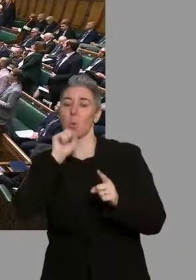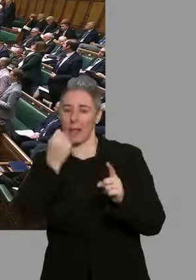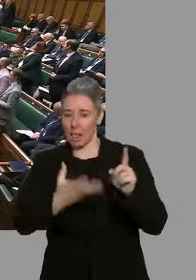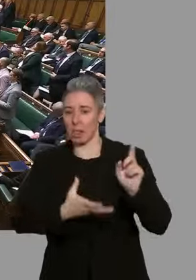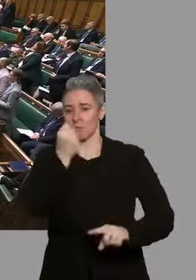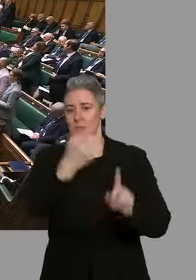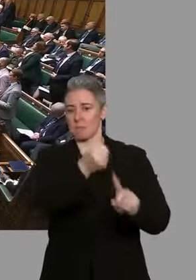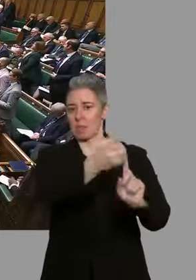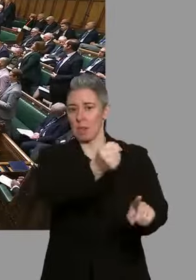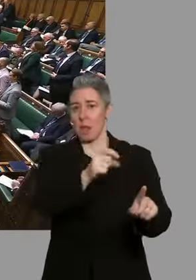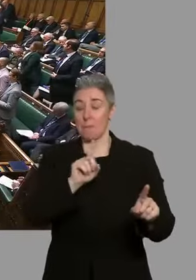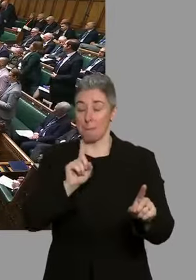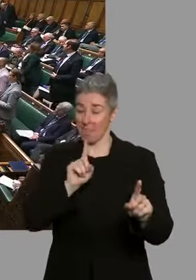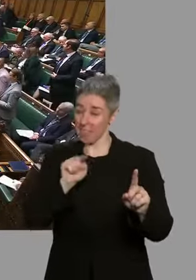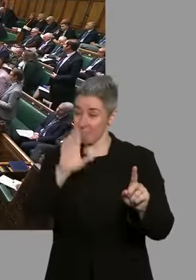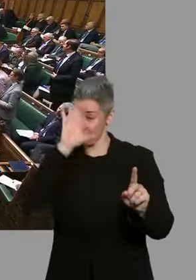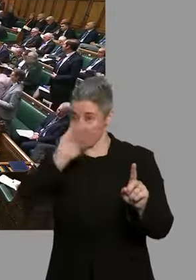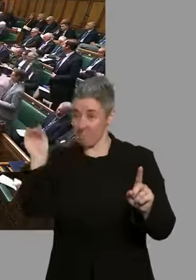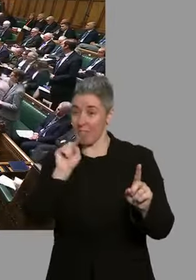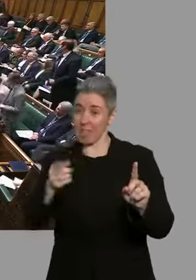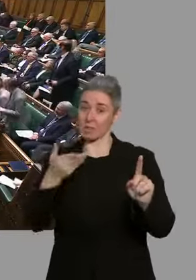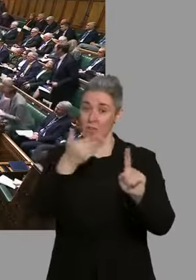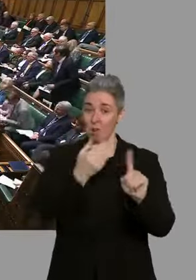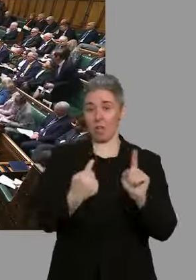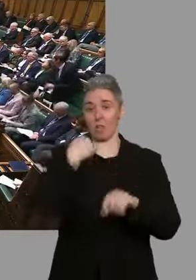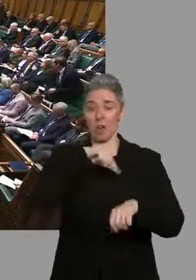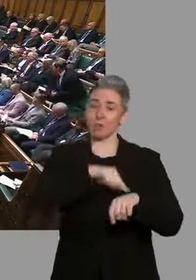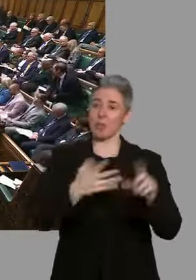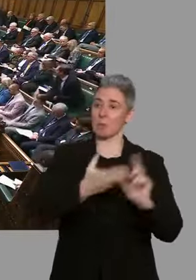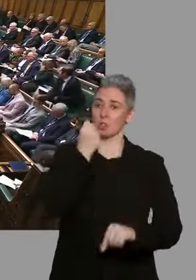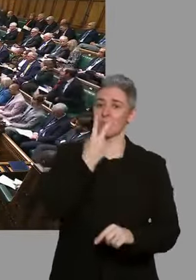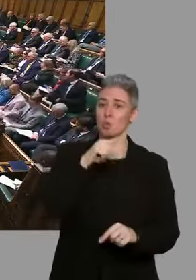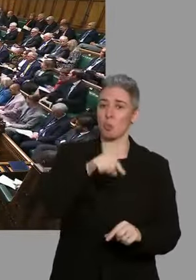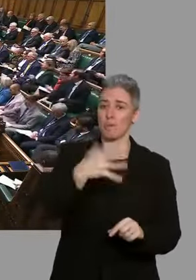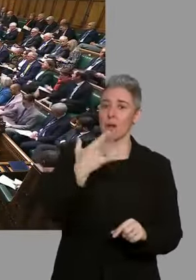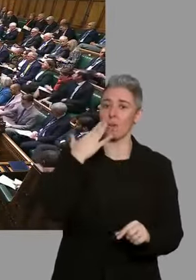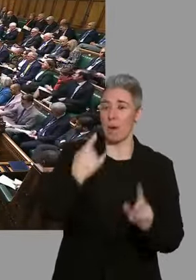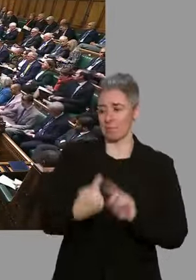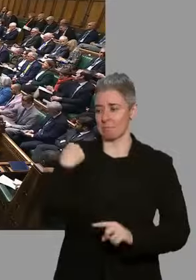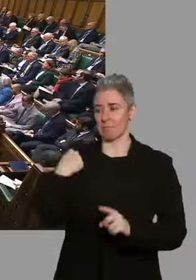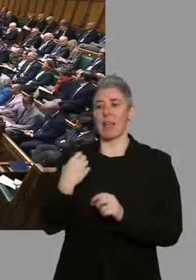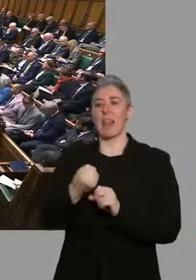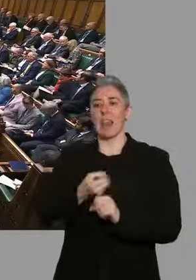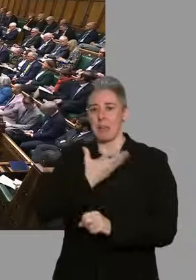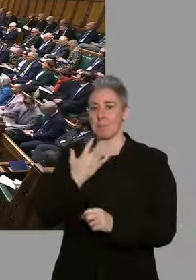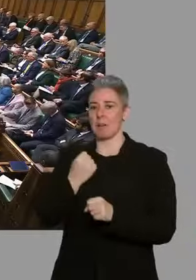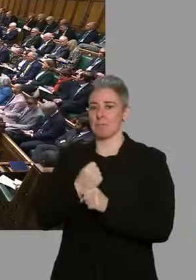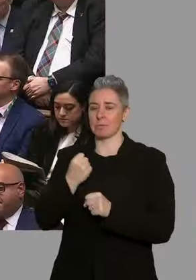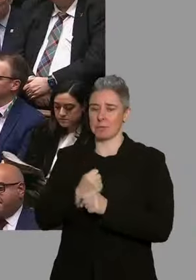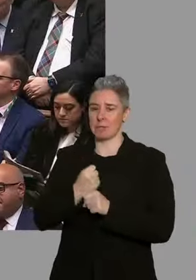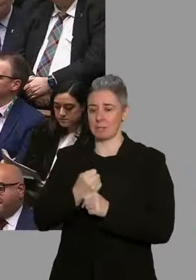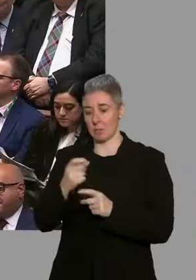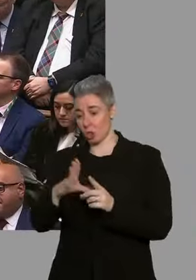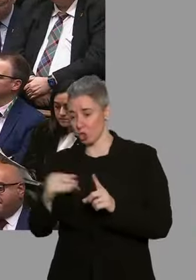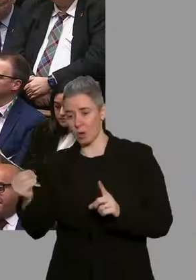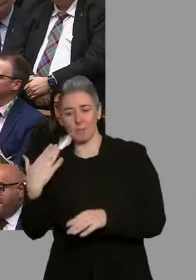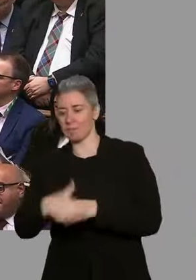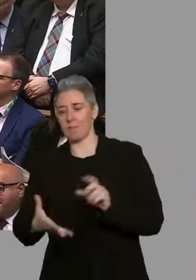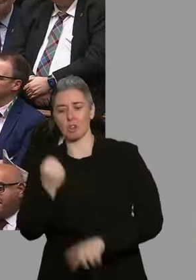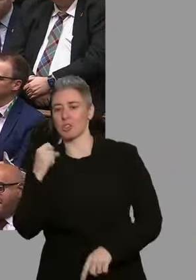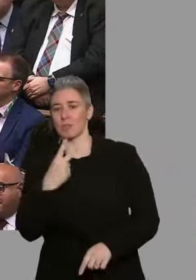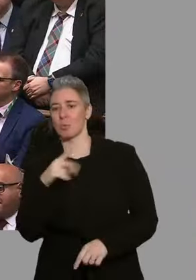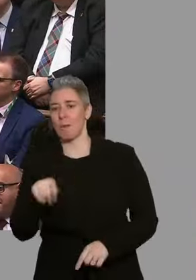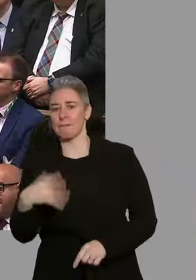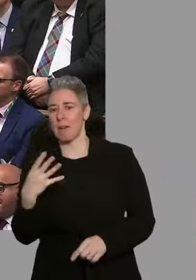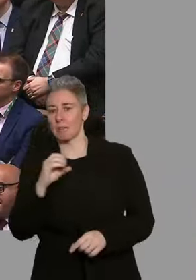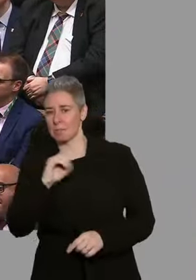Right, McNally. Mr Speaker, in October 2023, my constituent Mark Somerville